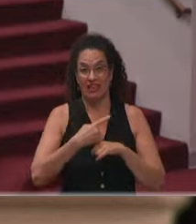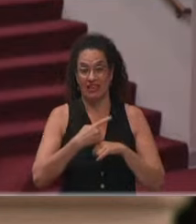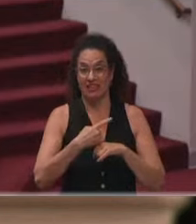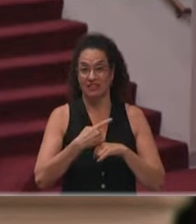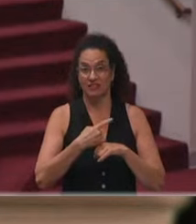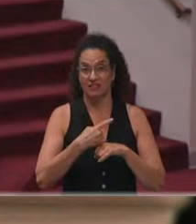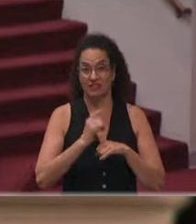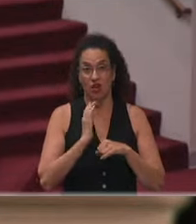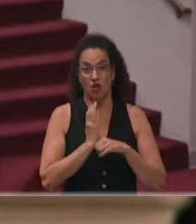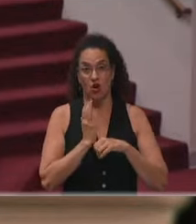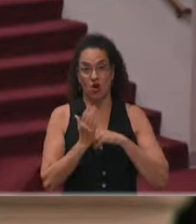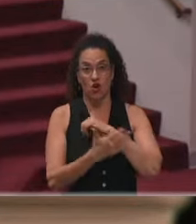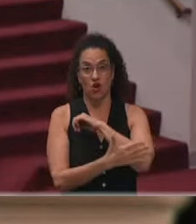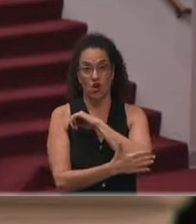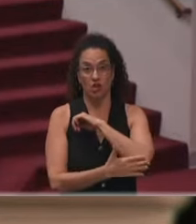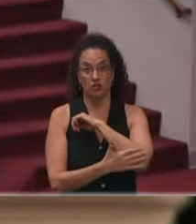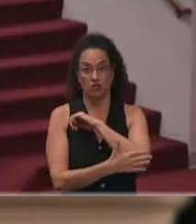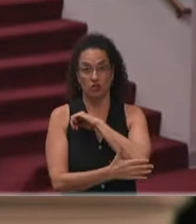our nation was